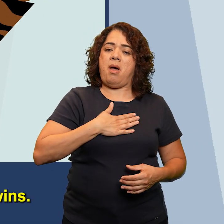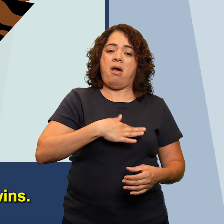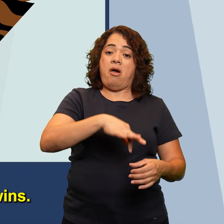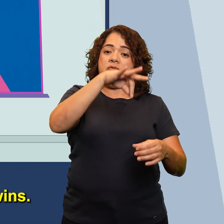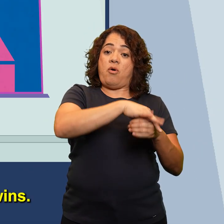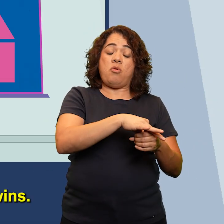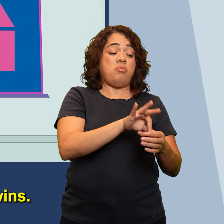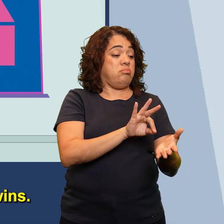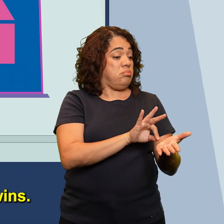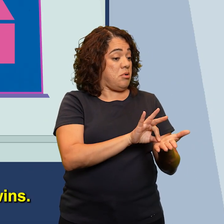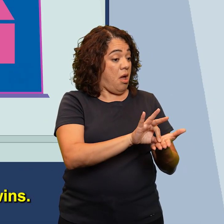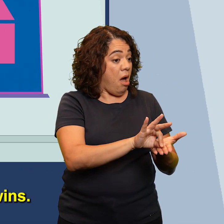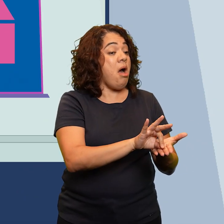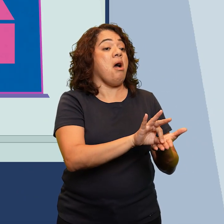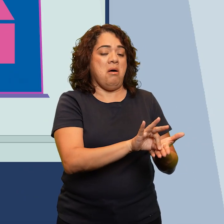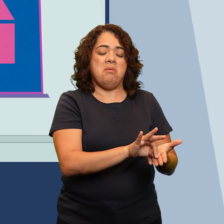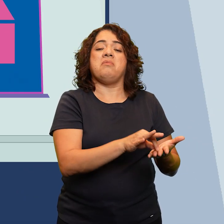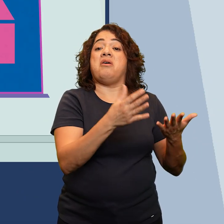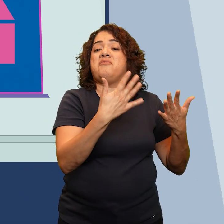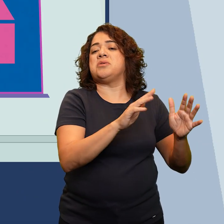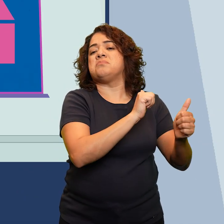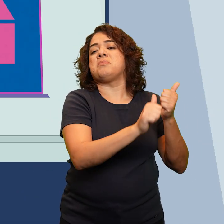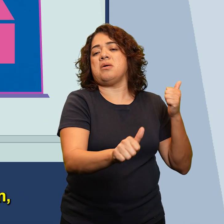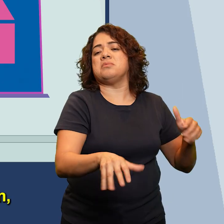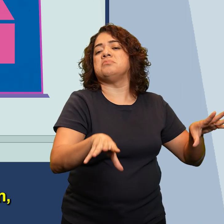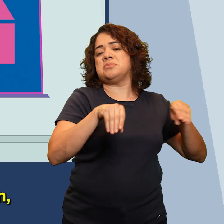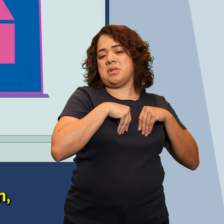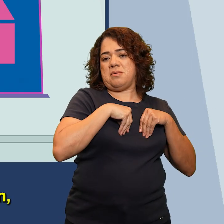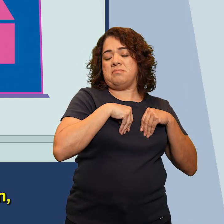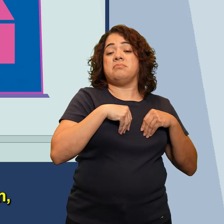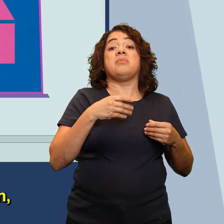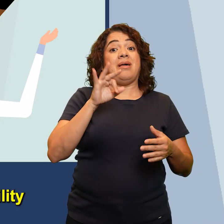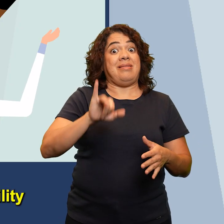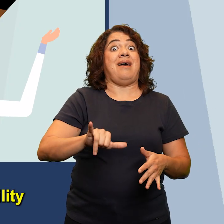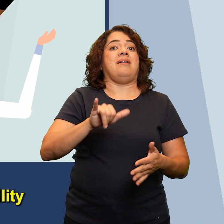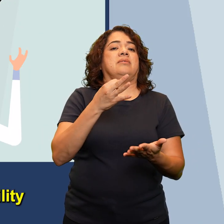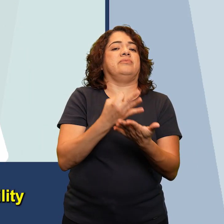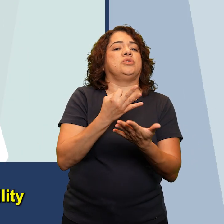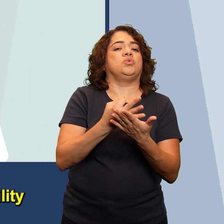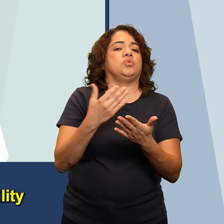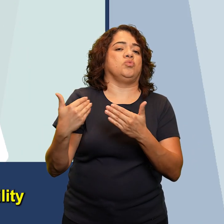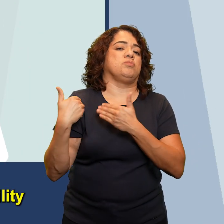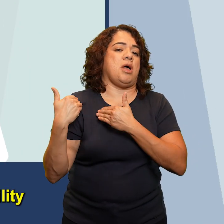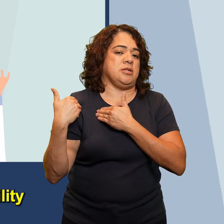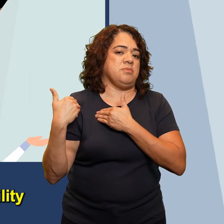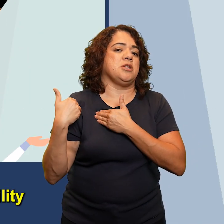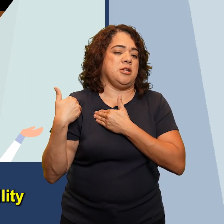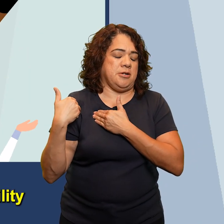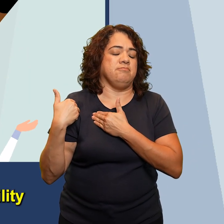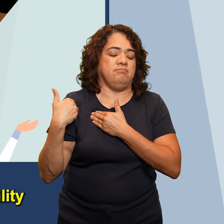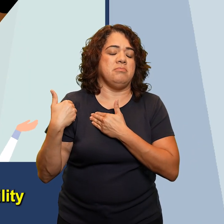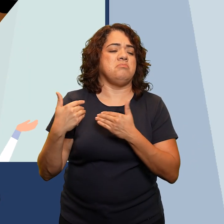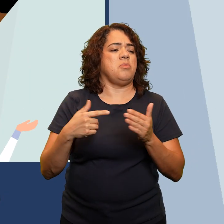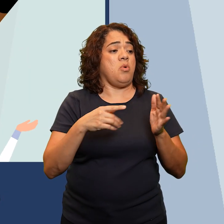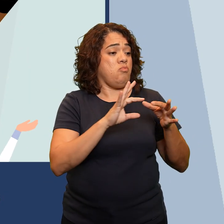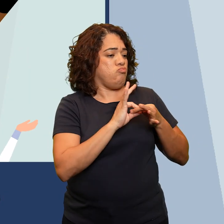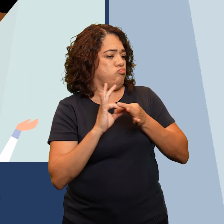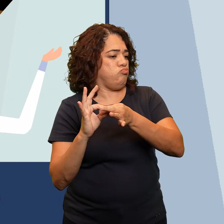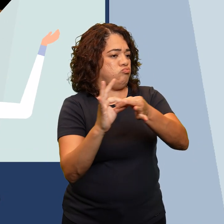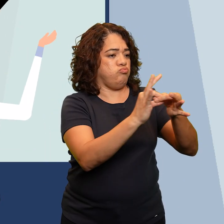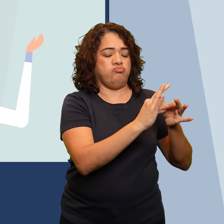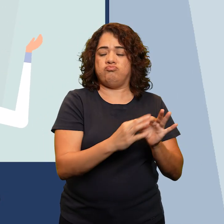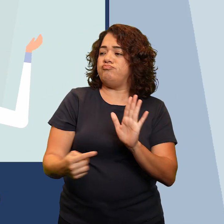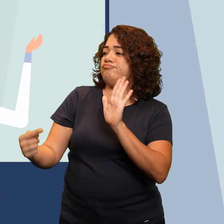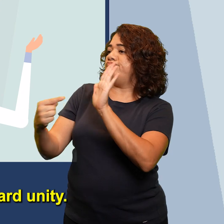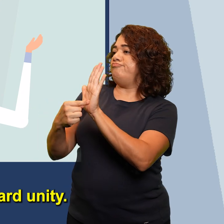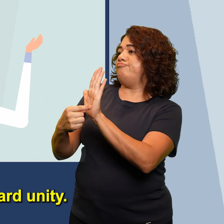and as always, the majority wins. However, once the board makes a decision, it's your fiduciary responsibility to represent